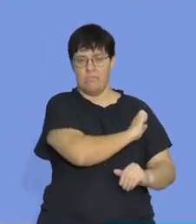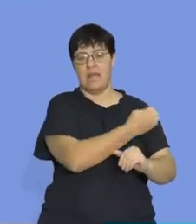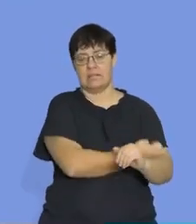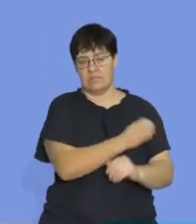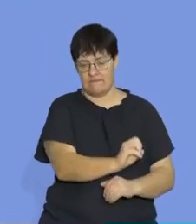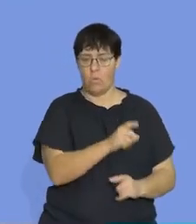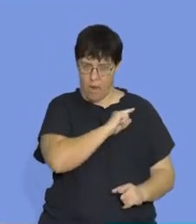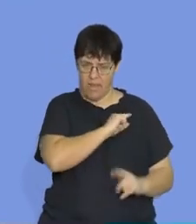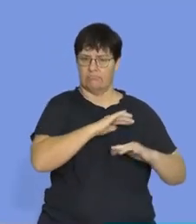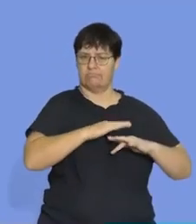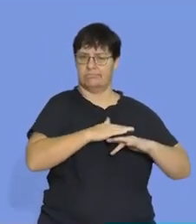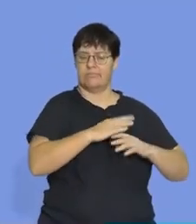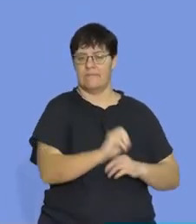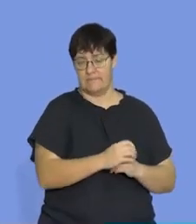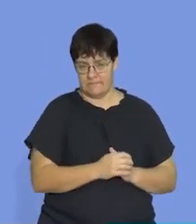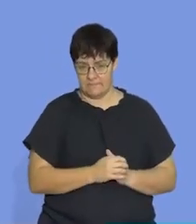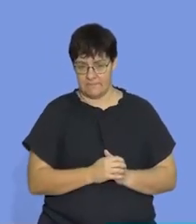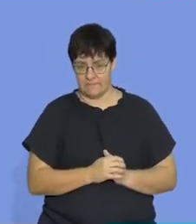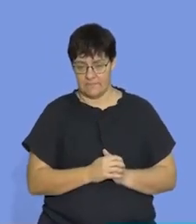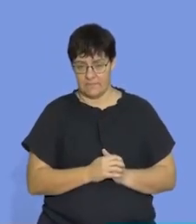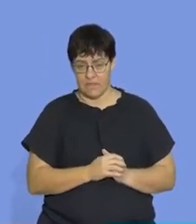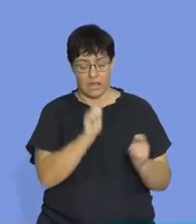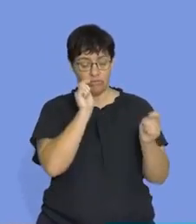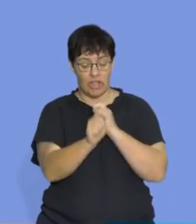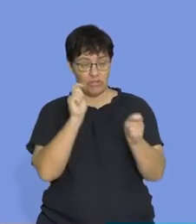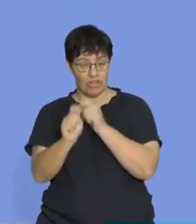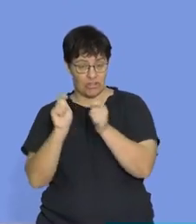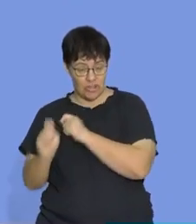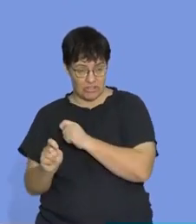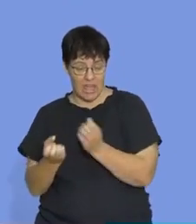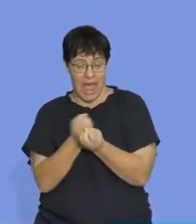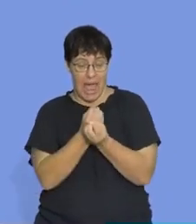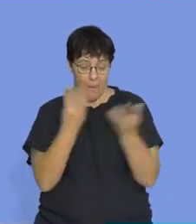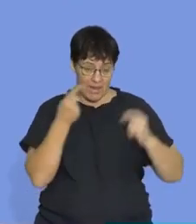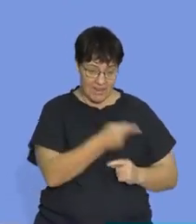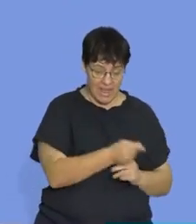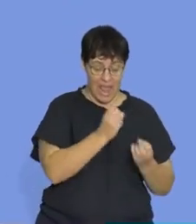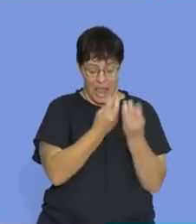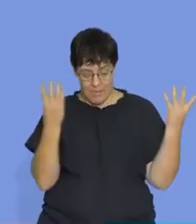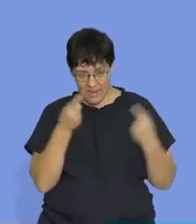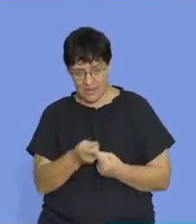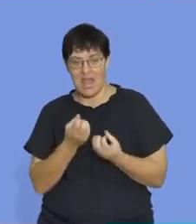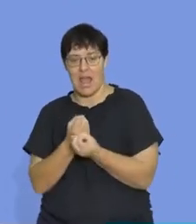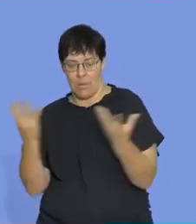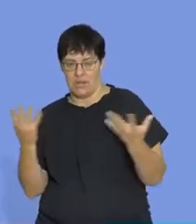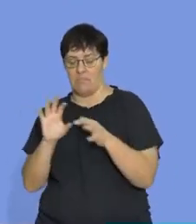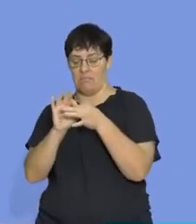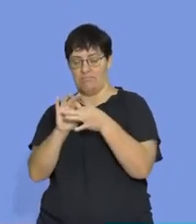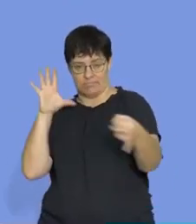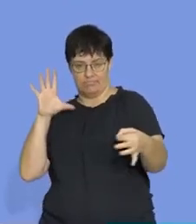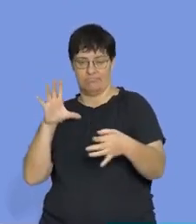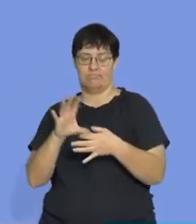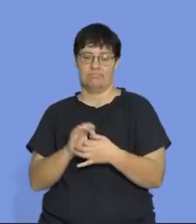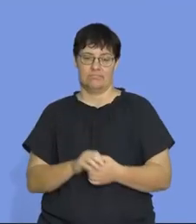Okay, but then what will then differ is the amount of energy that we require to actually, break those